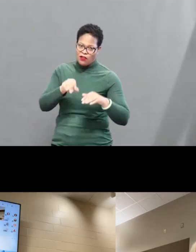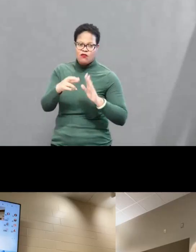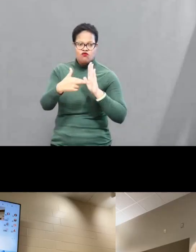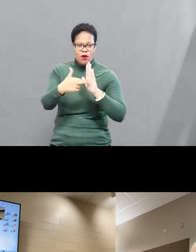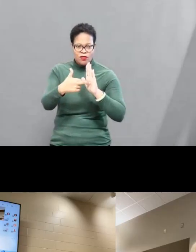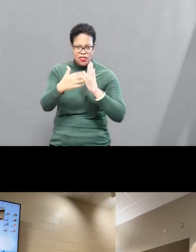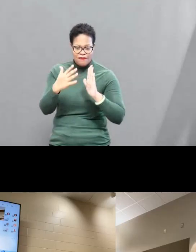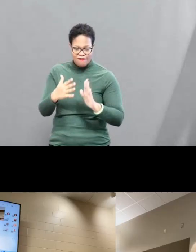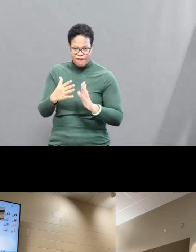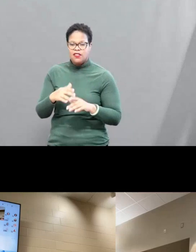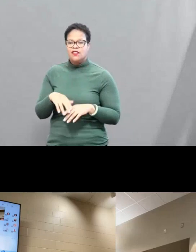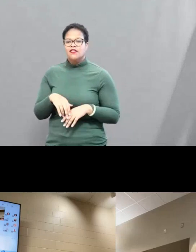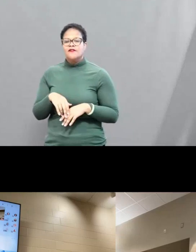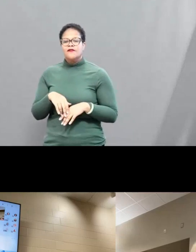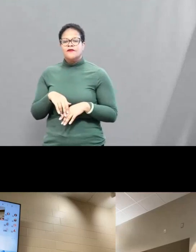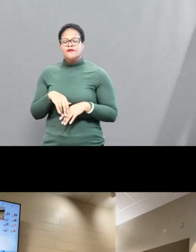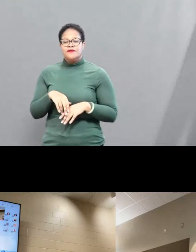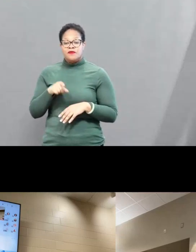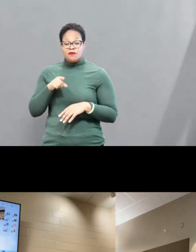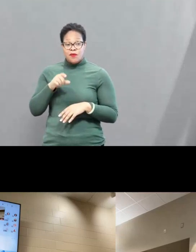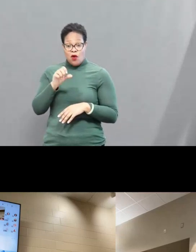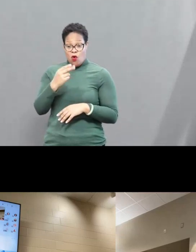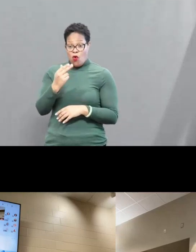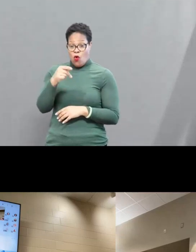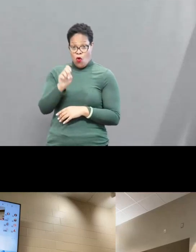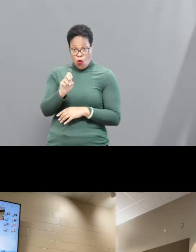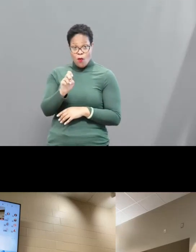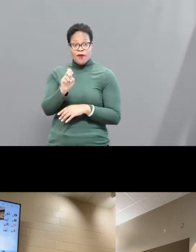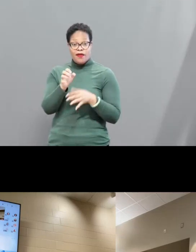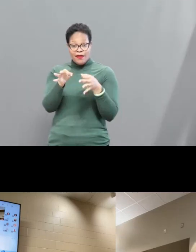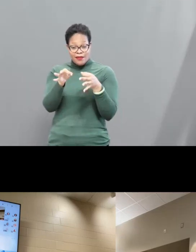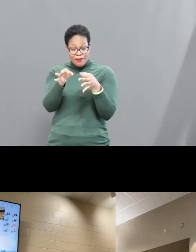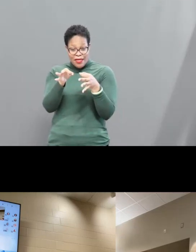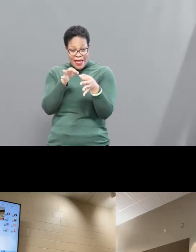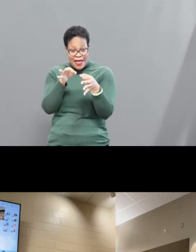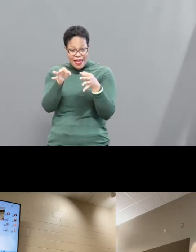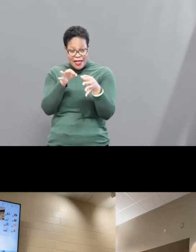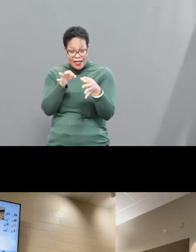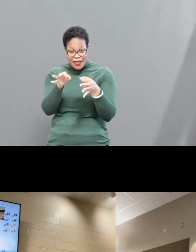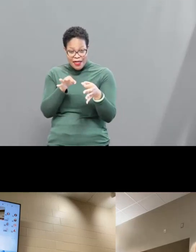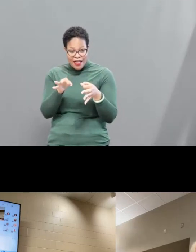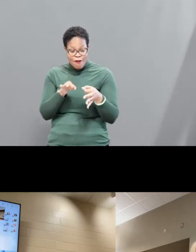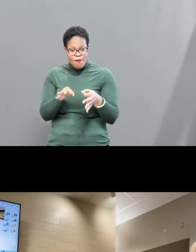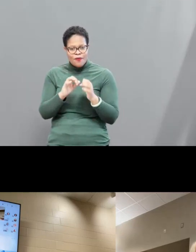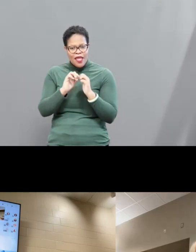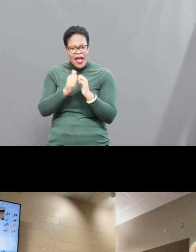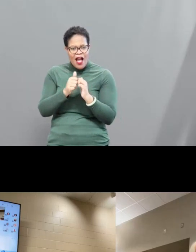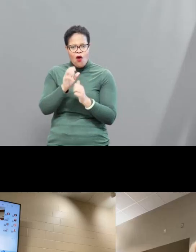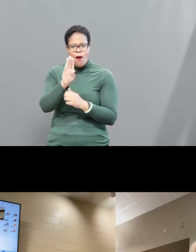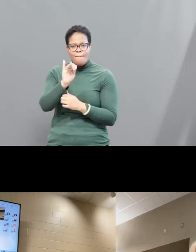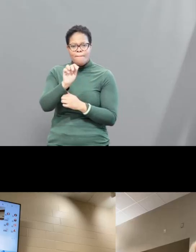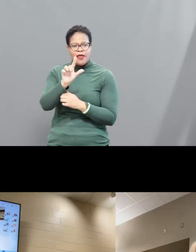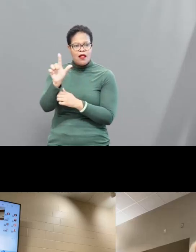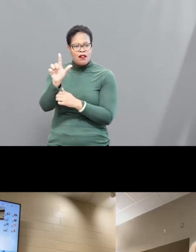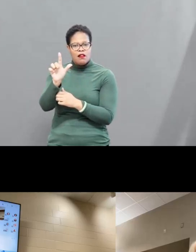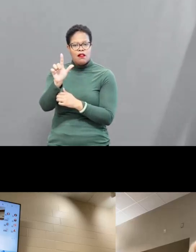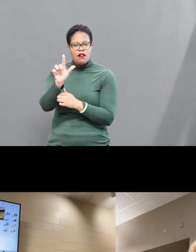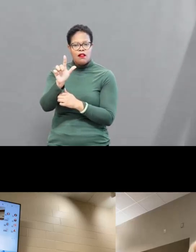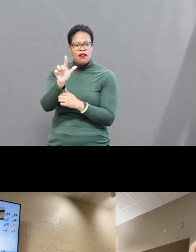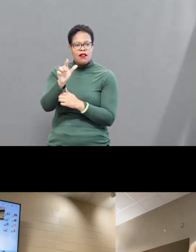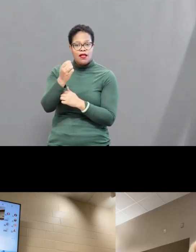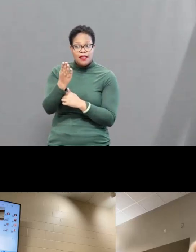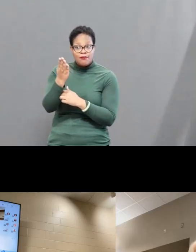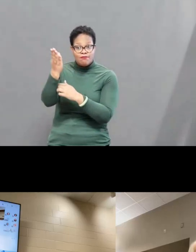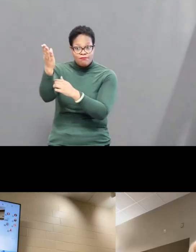she explained in finite terms how a bill is introduced